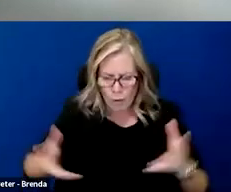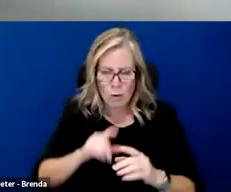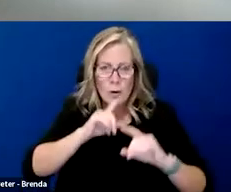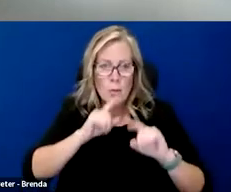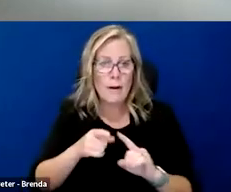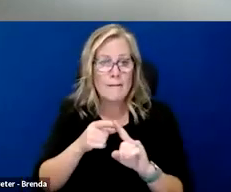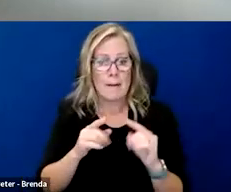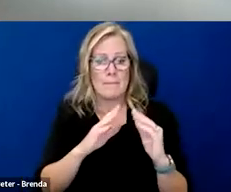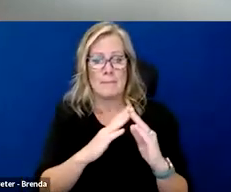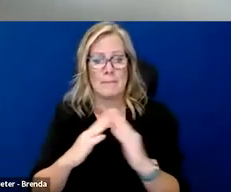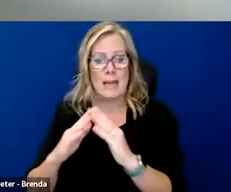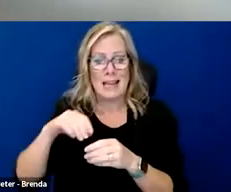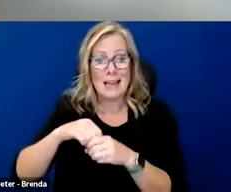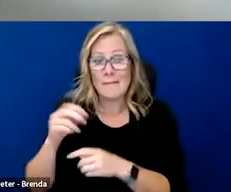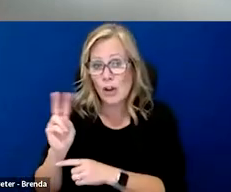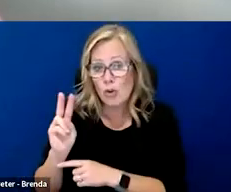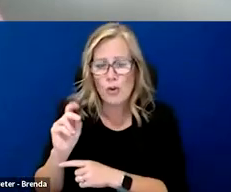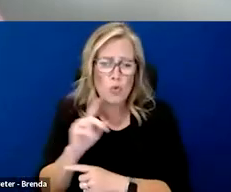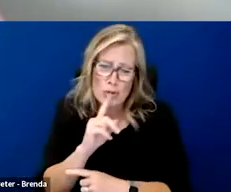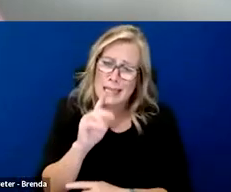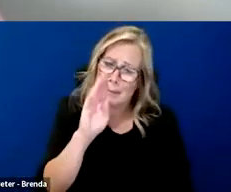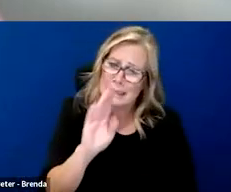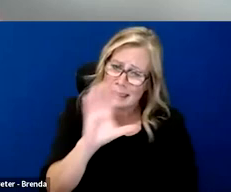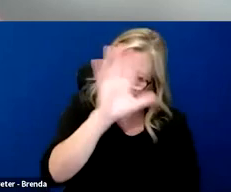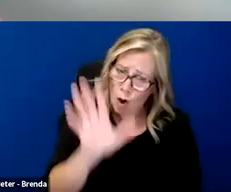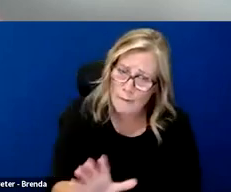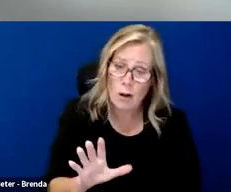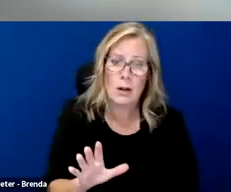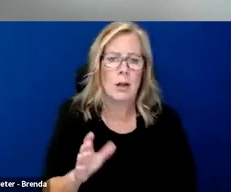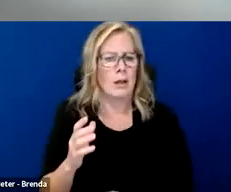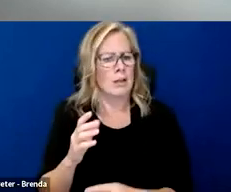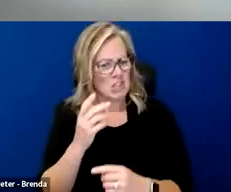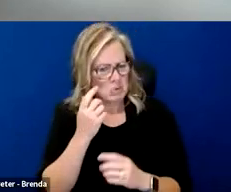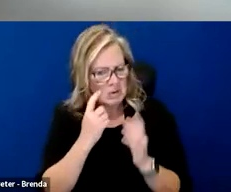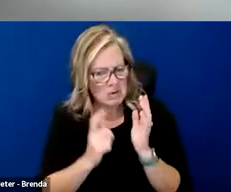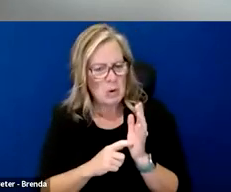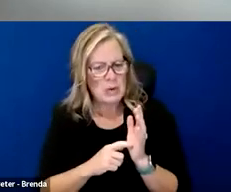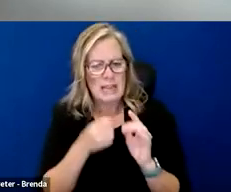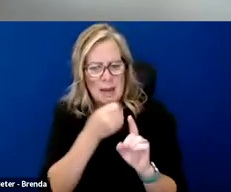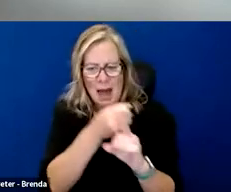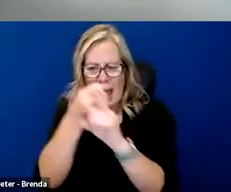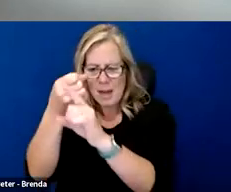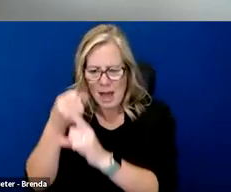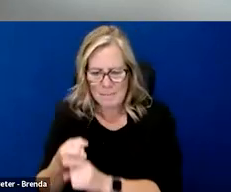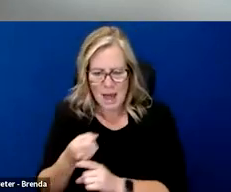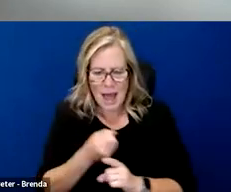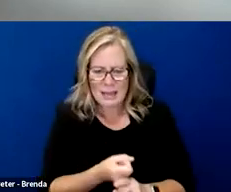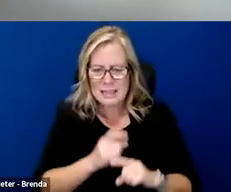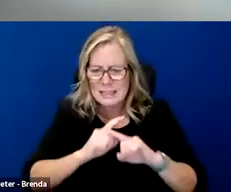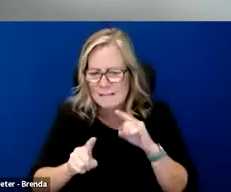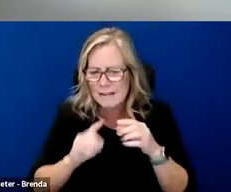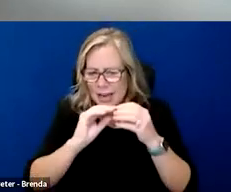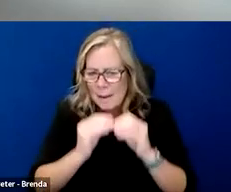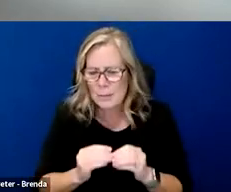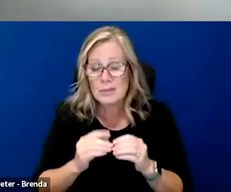different neighborhoods right across British Columbia, had quite different rates of impacts. And that seemed to relate to a number of things,